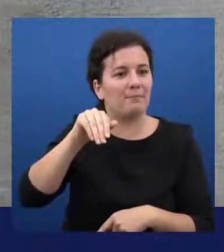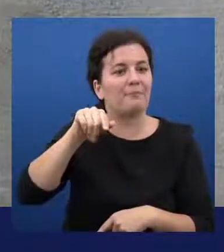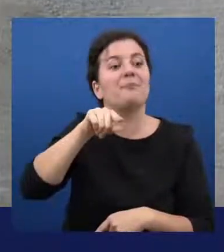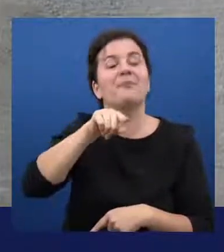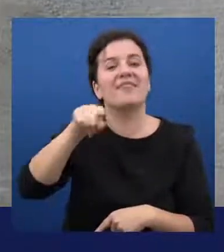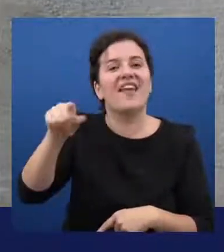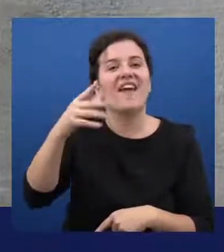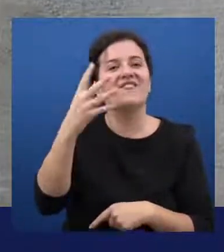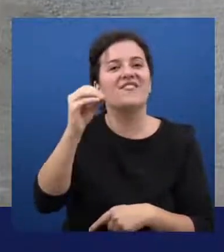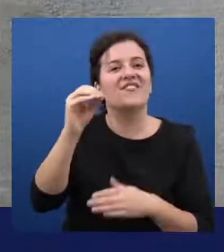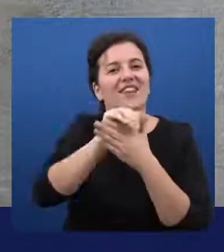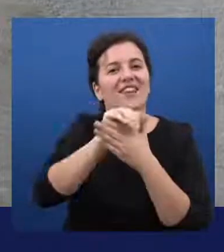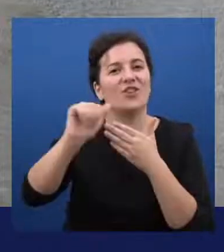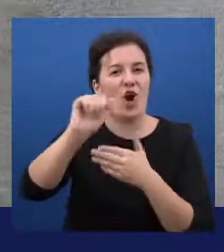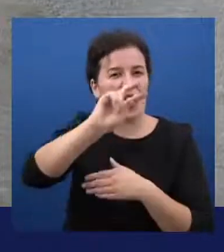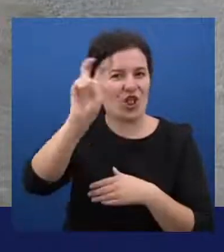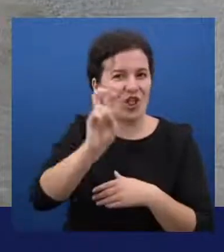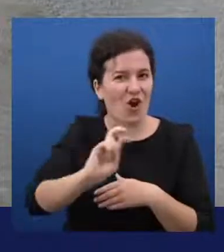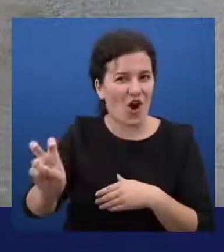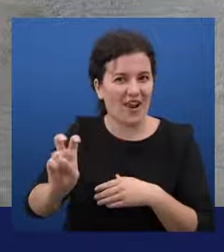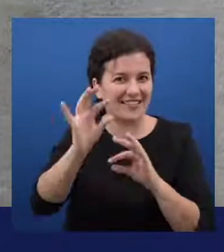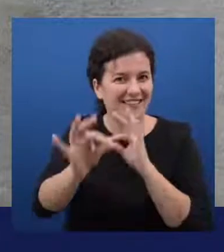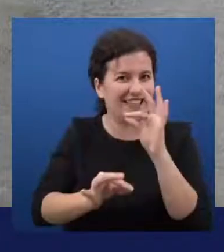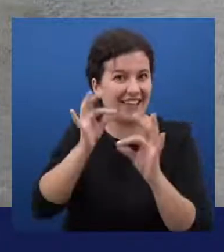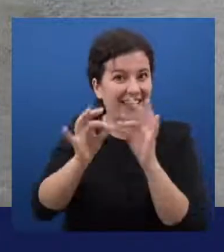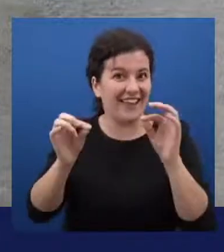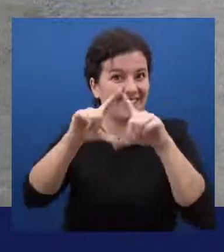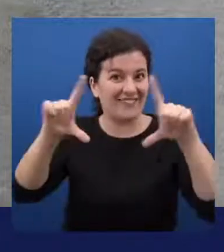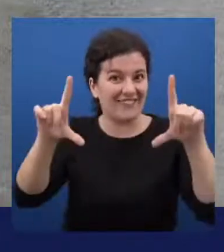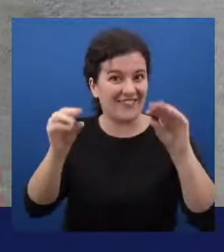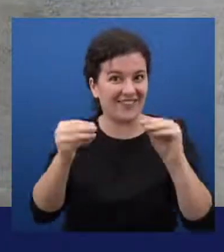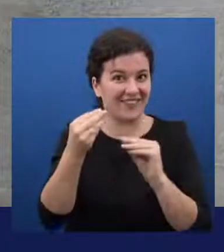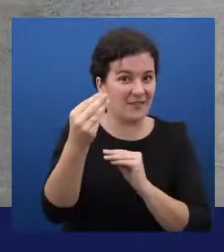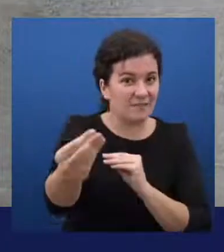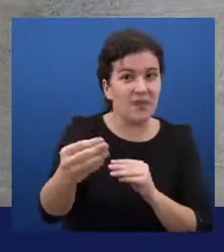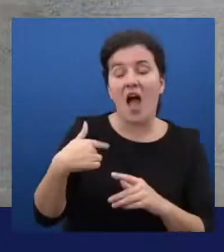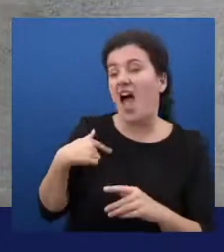showing us all the stuff and how you got started.